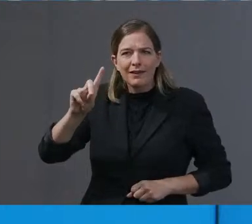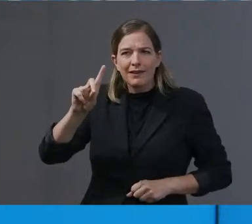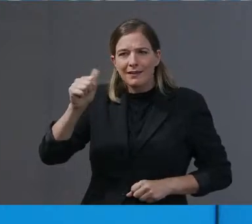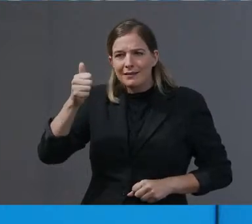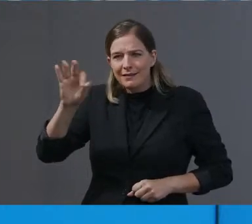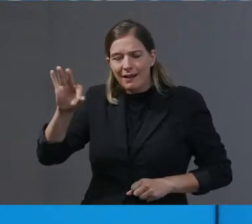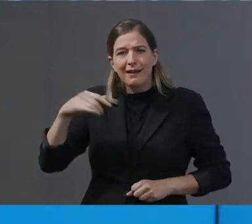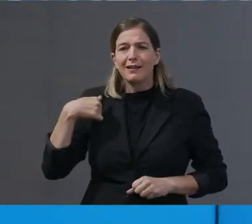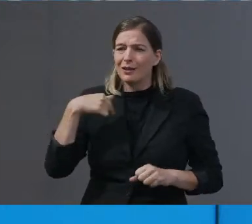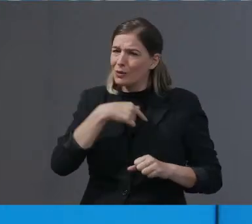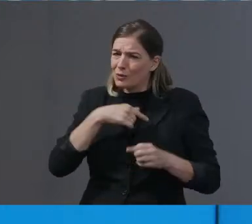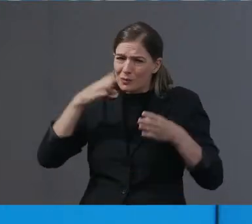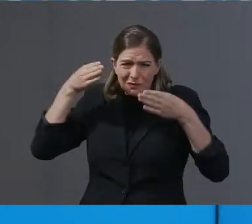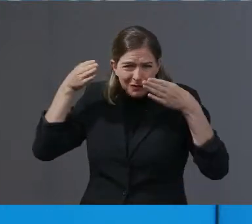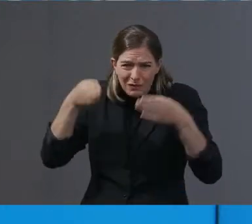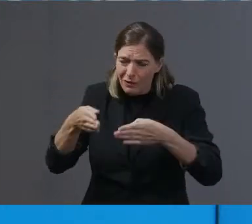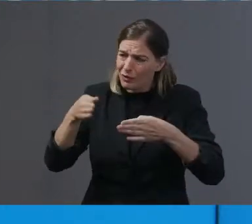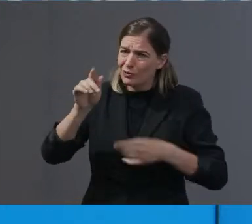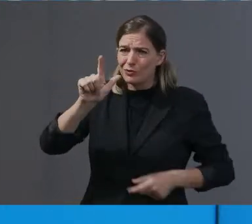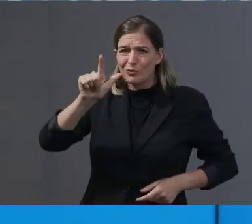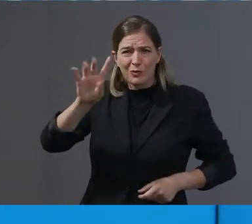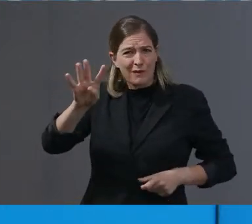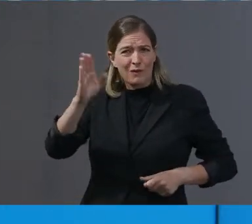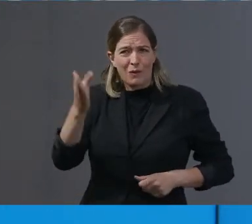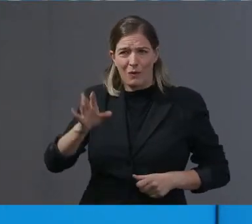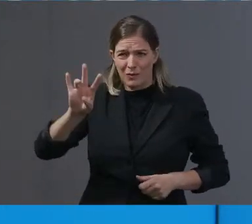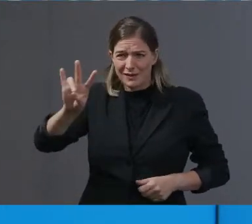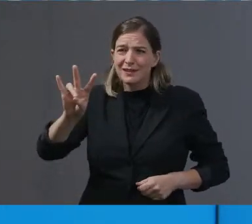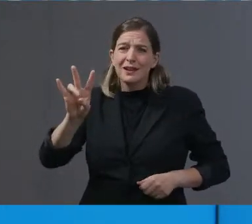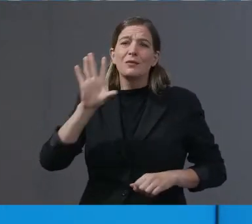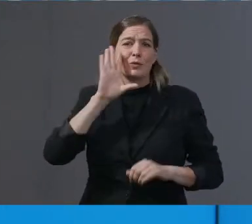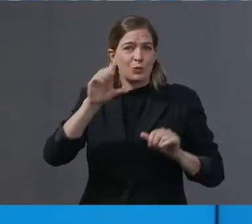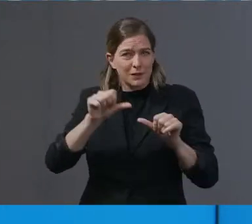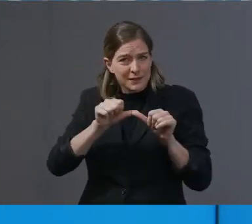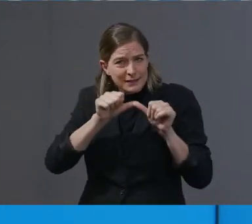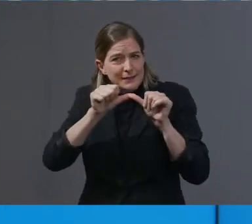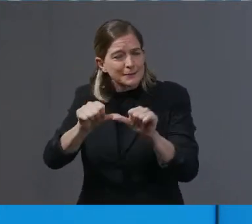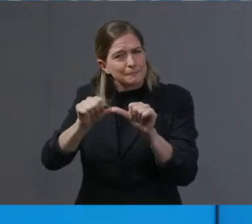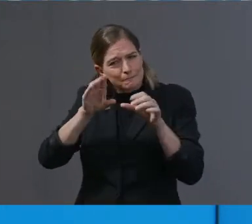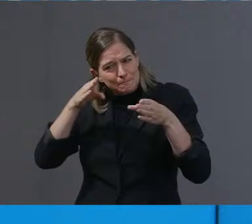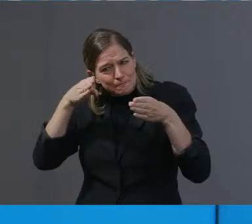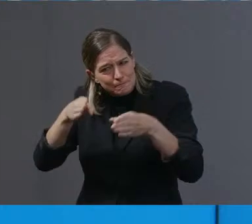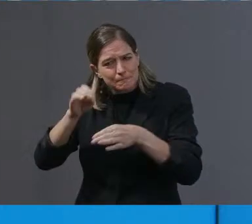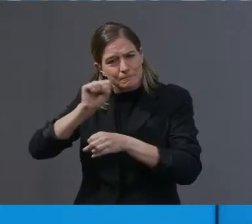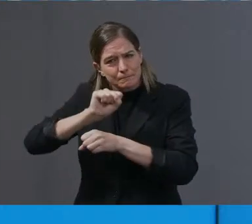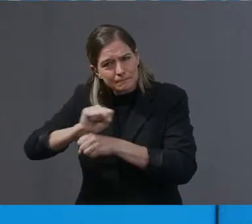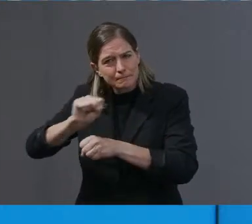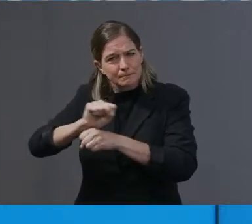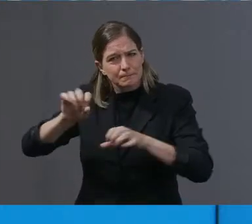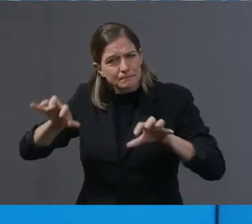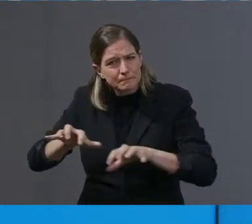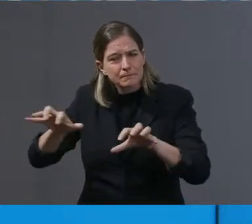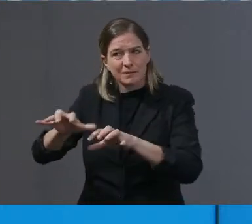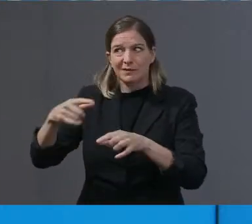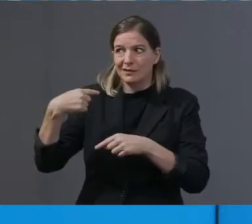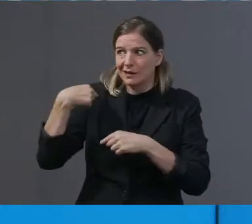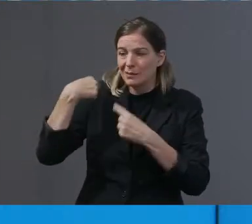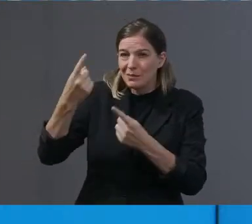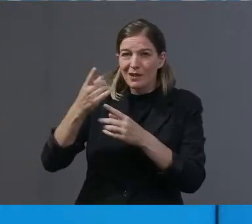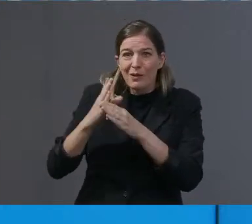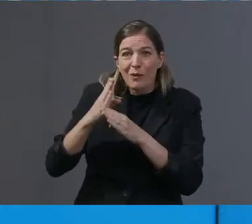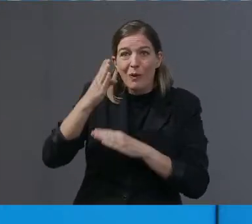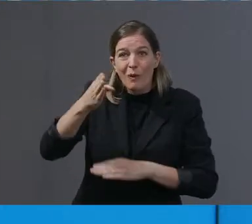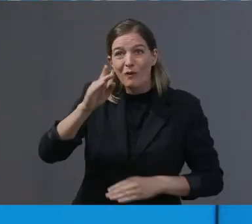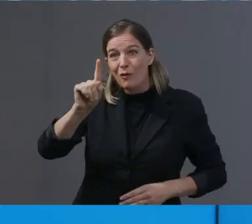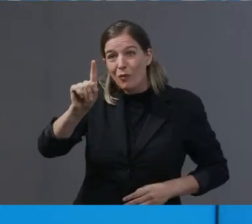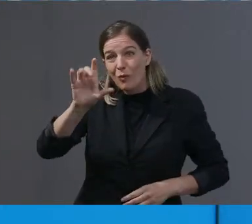24/7, and we're going to continue working on this issue. It's been 100 plus days that we've